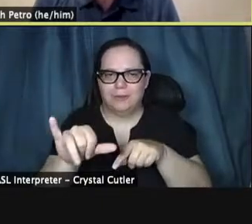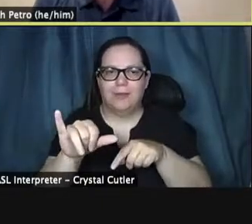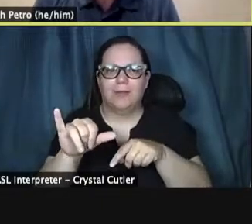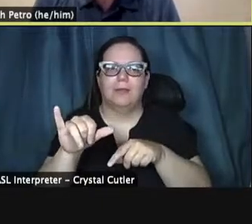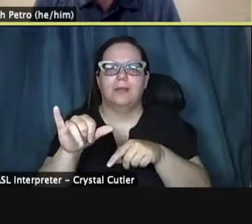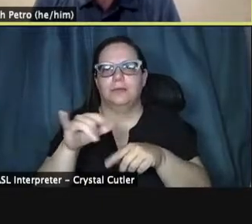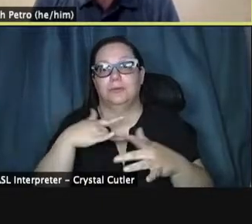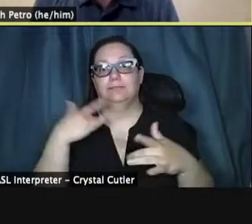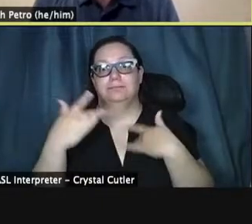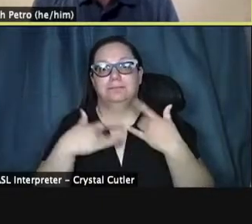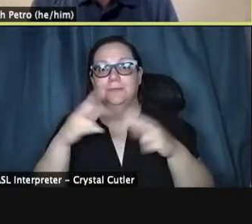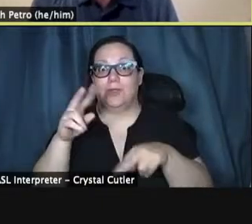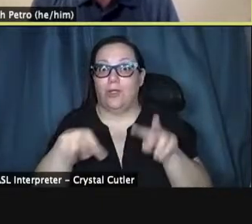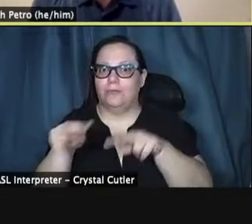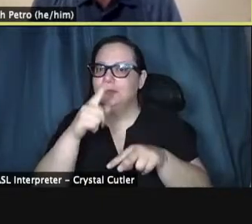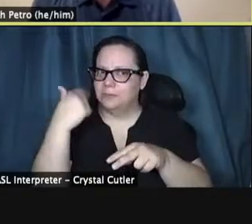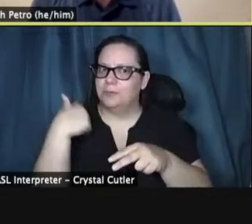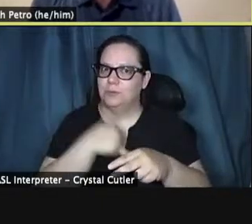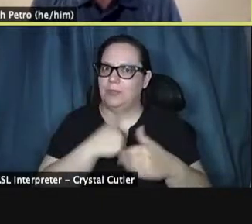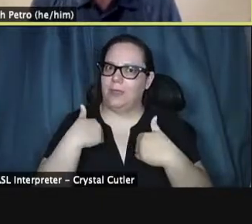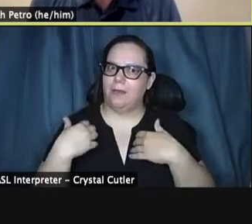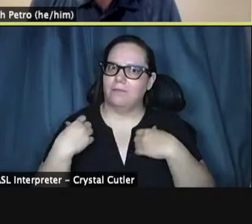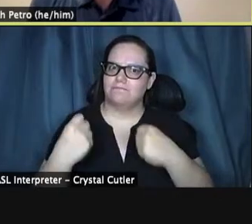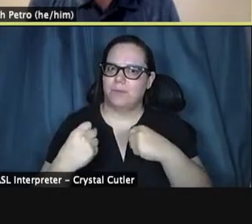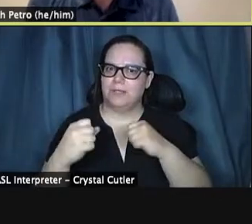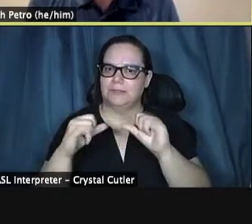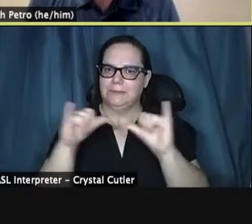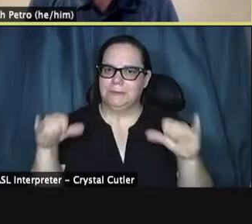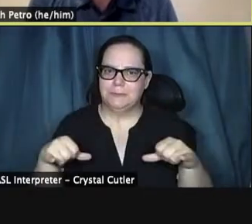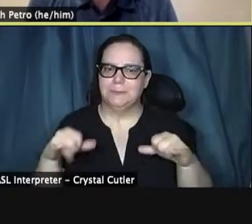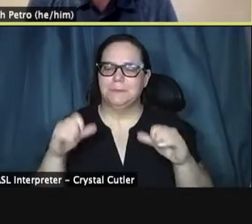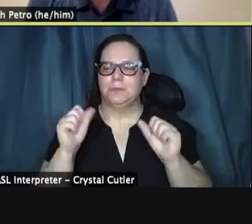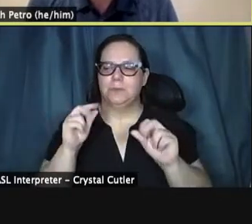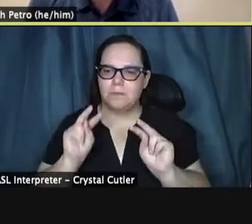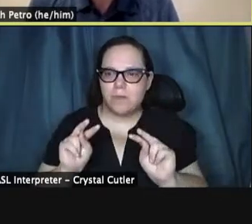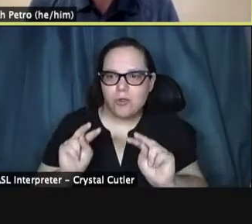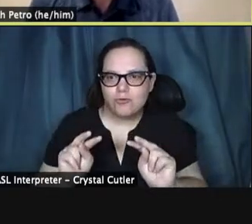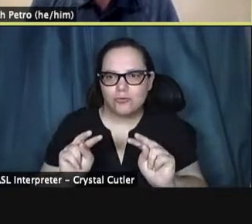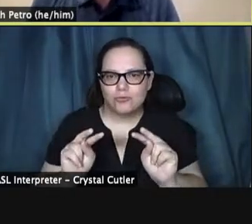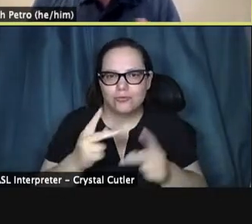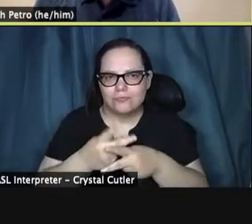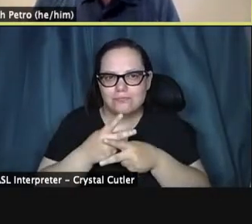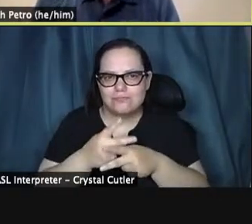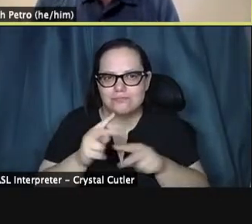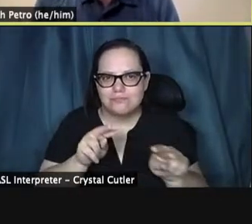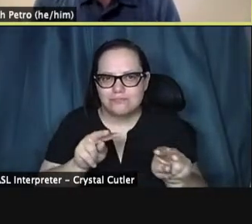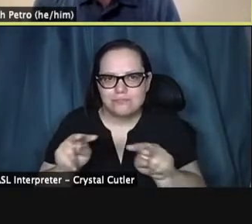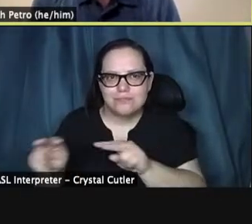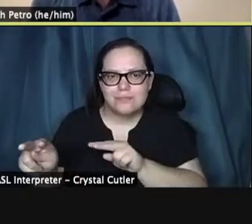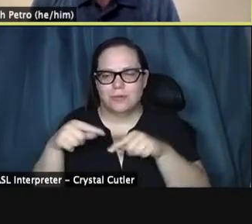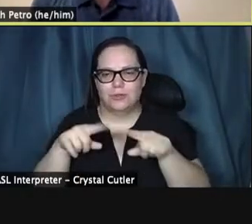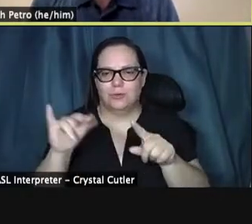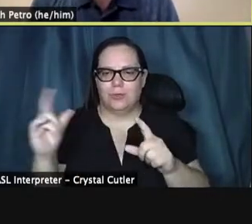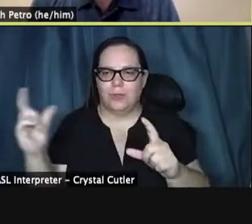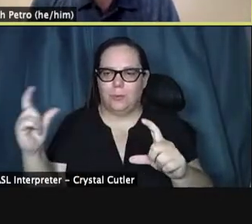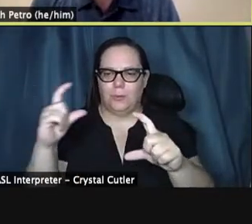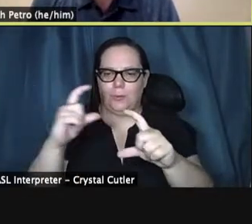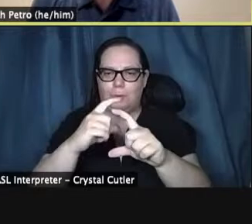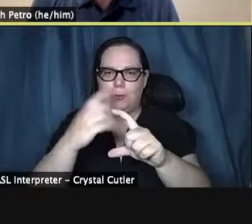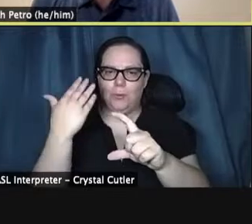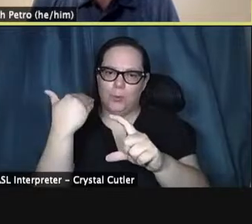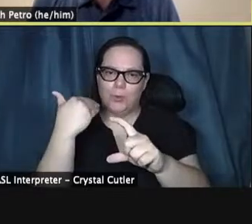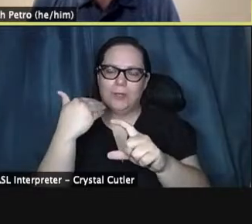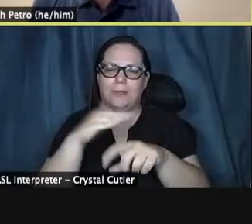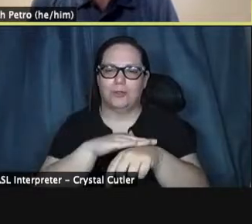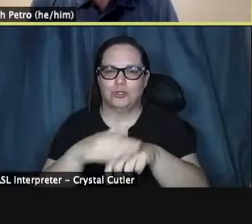because we have a robust system that we monitor quite closely. Right now, we're in preparation